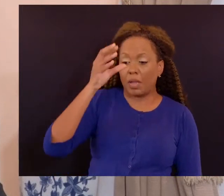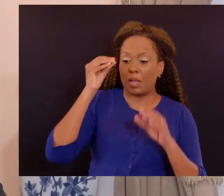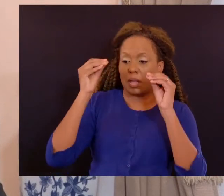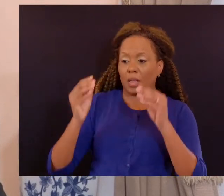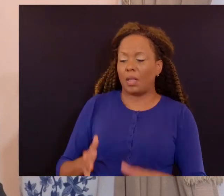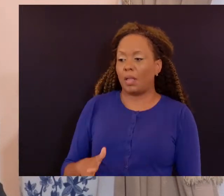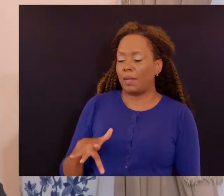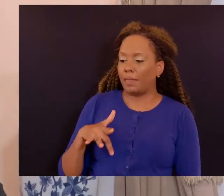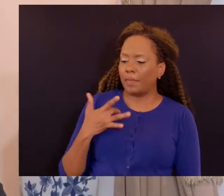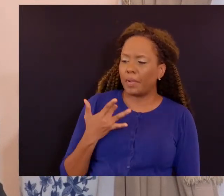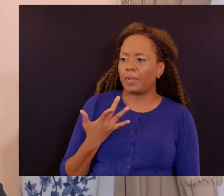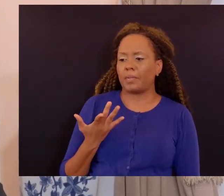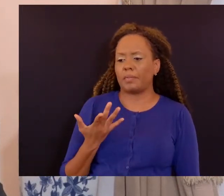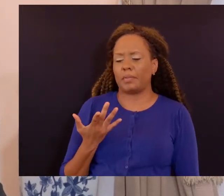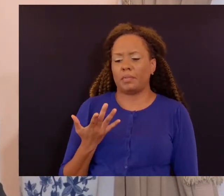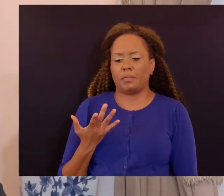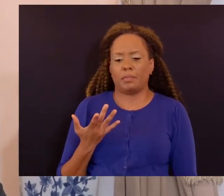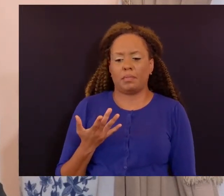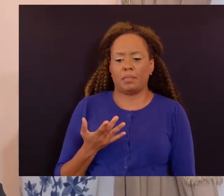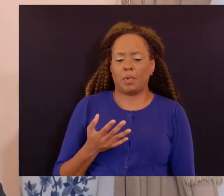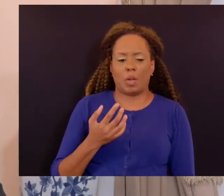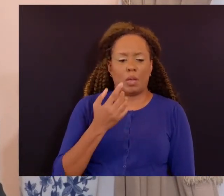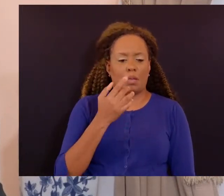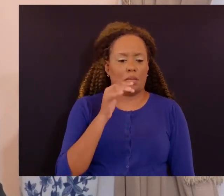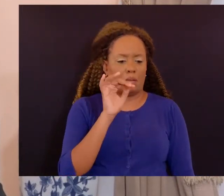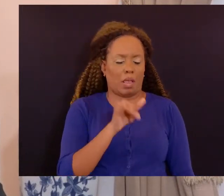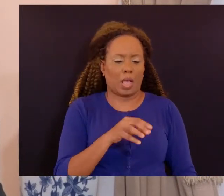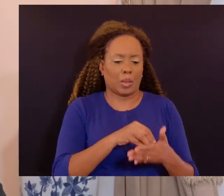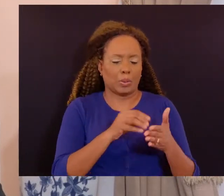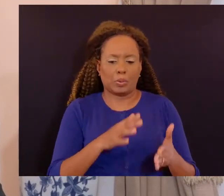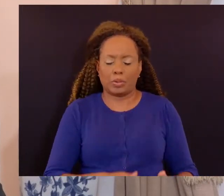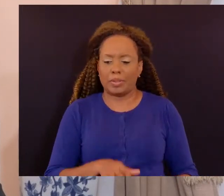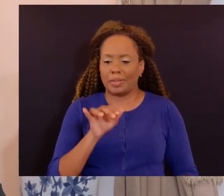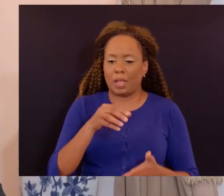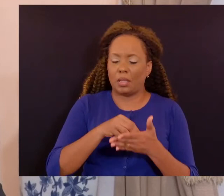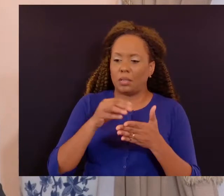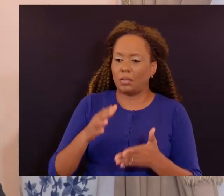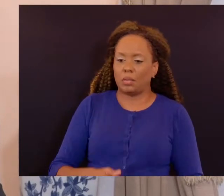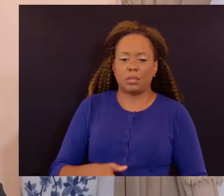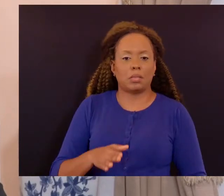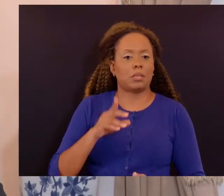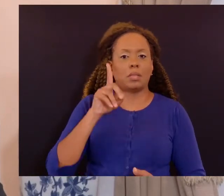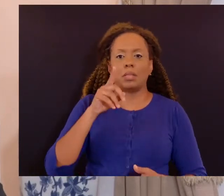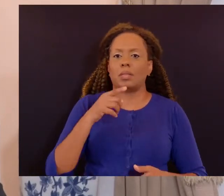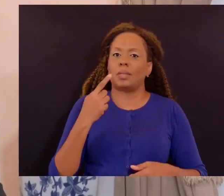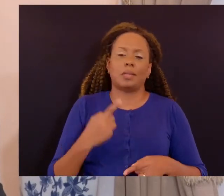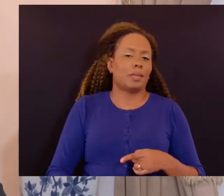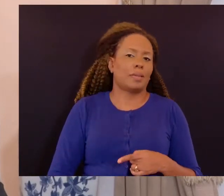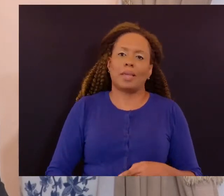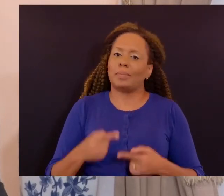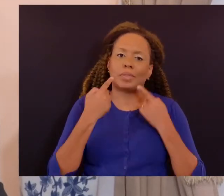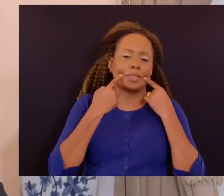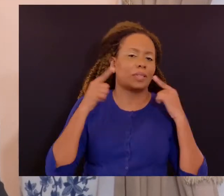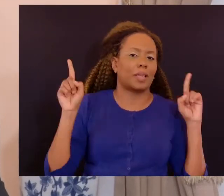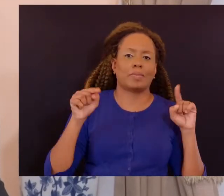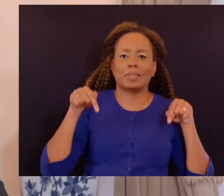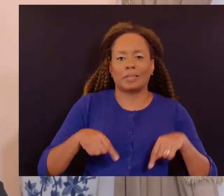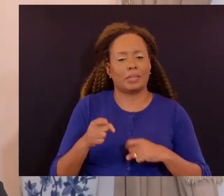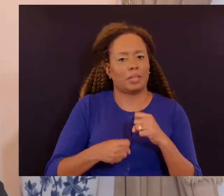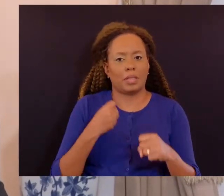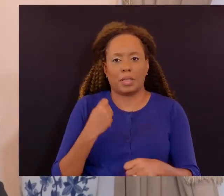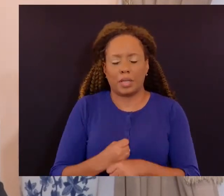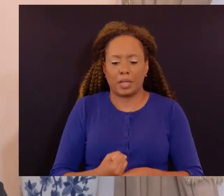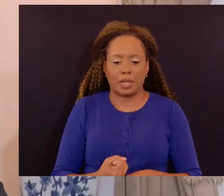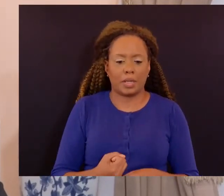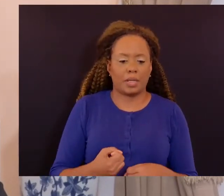believe that based on the performance of students over the past few weeks and certainly prior to the examination, there's genuine reason based on all of the